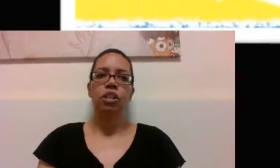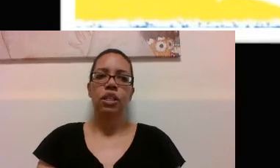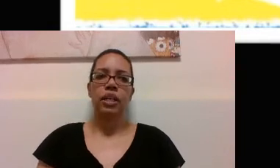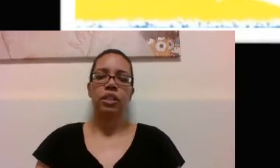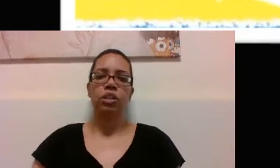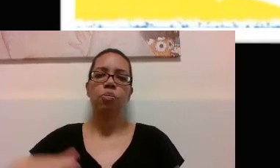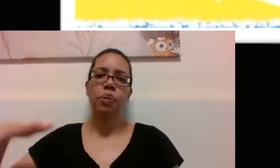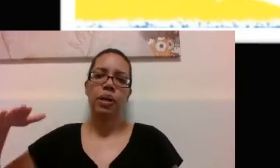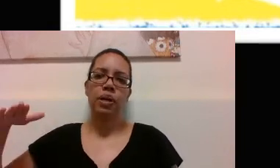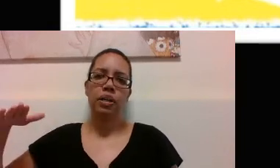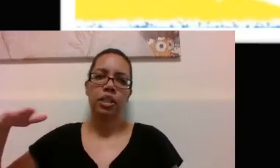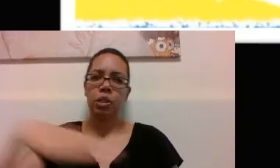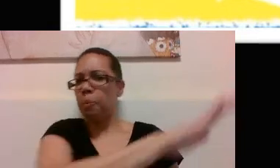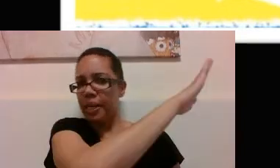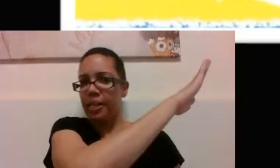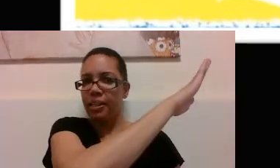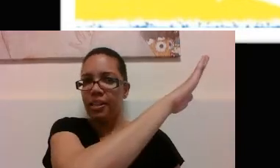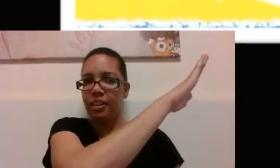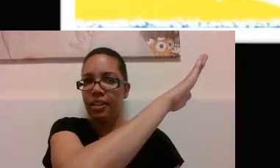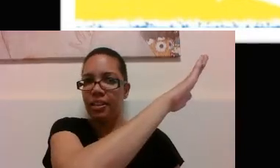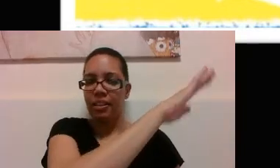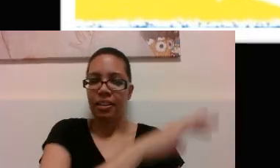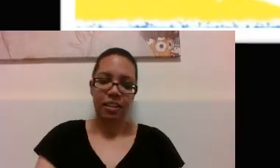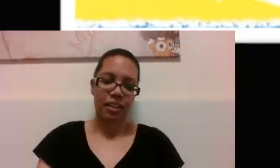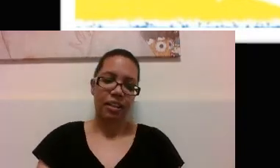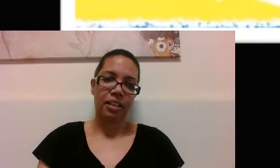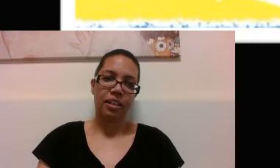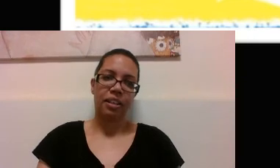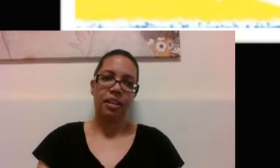He used his super speed.